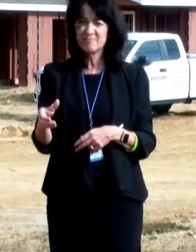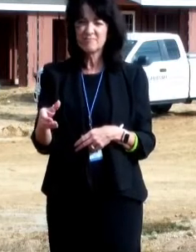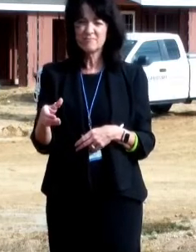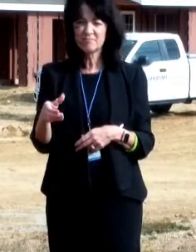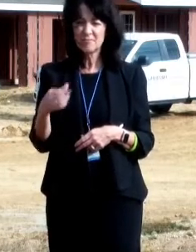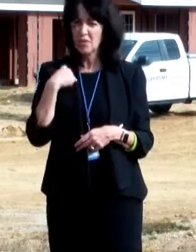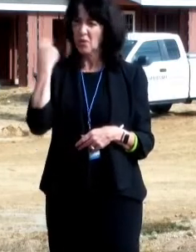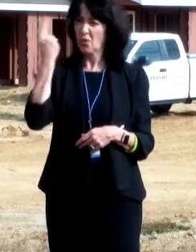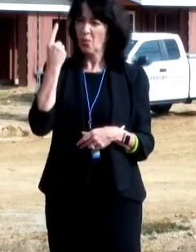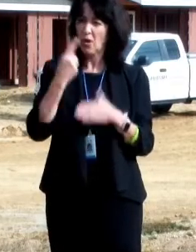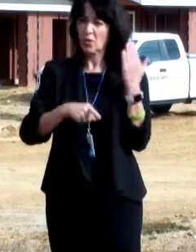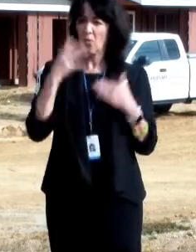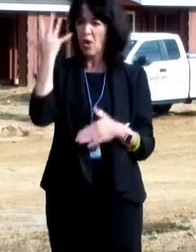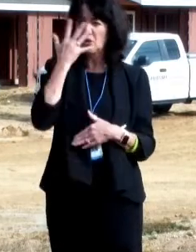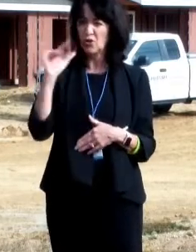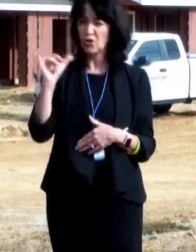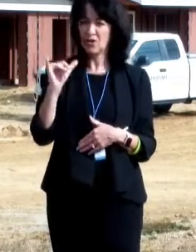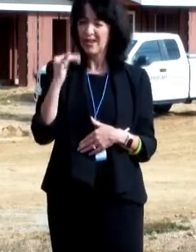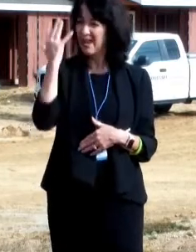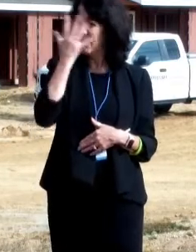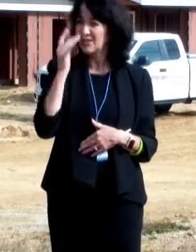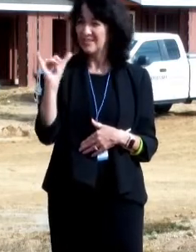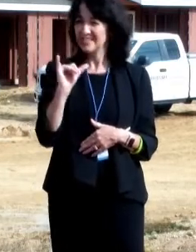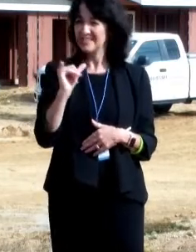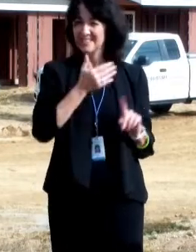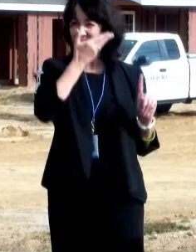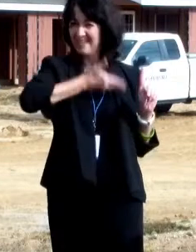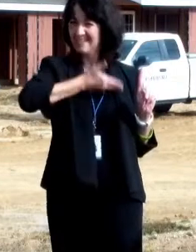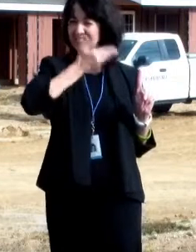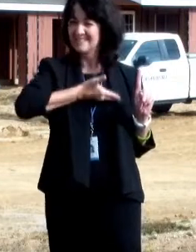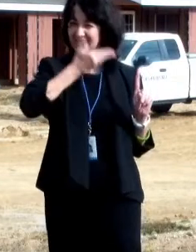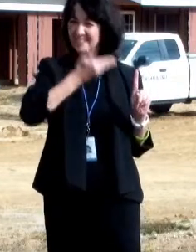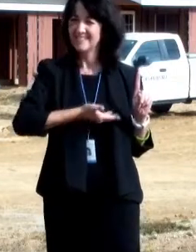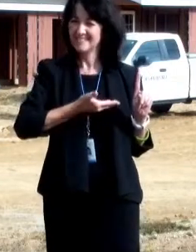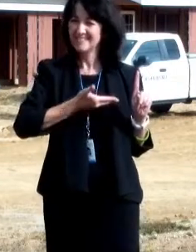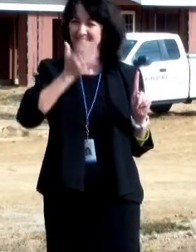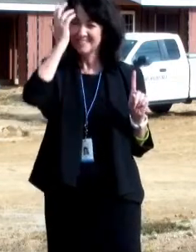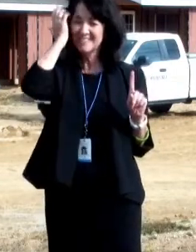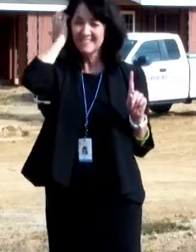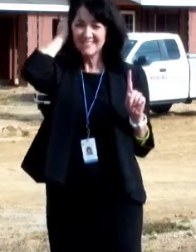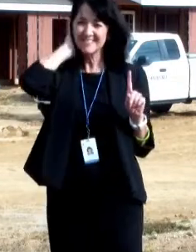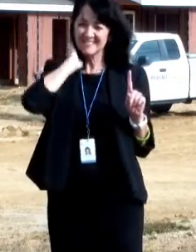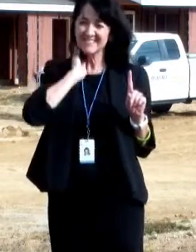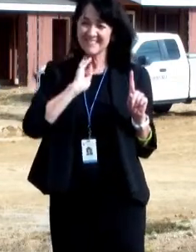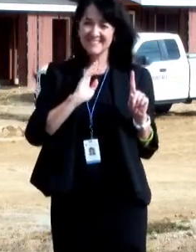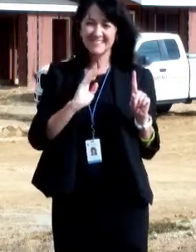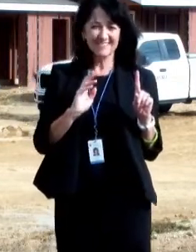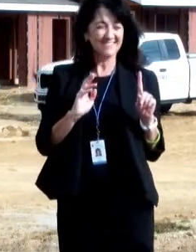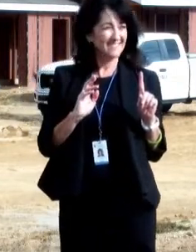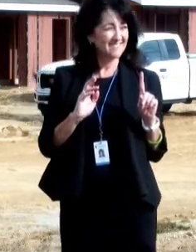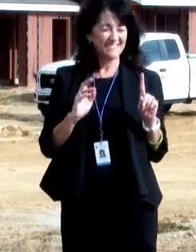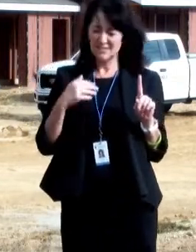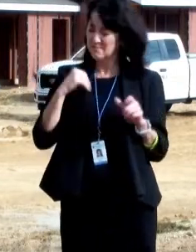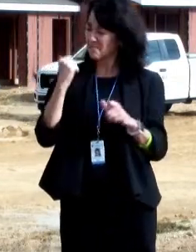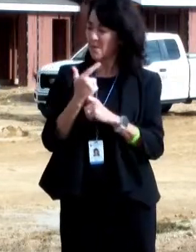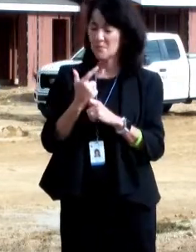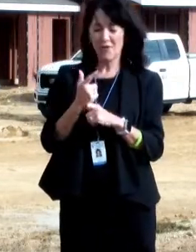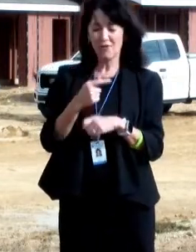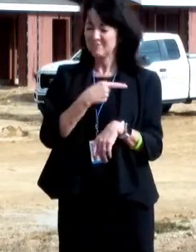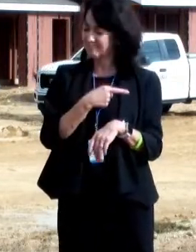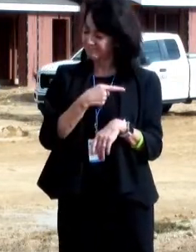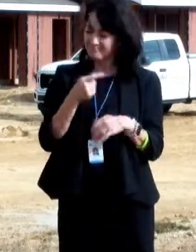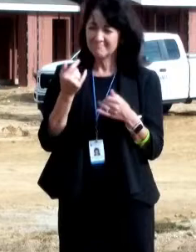would look just like this. He will look. Give this guy a round of applause. And Reverend Herring, if you're listening